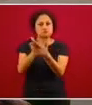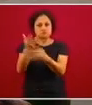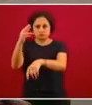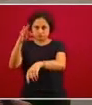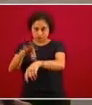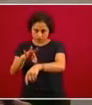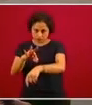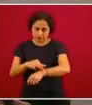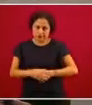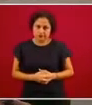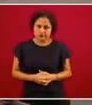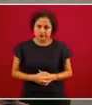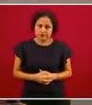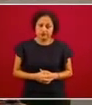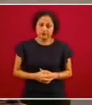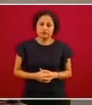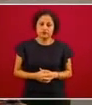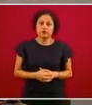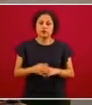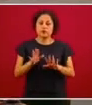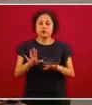take that into account.